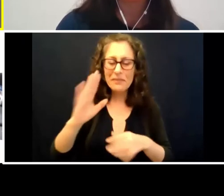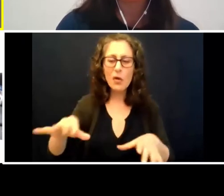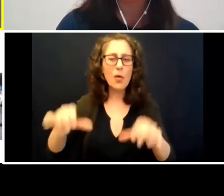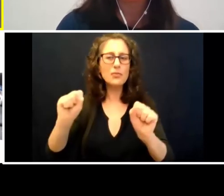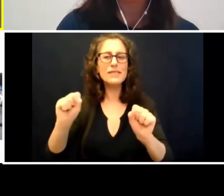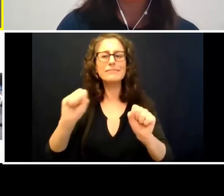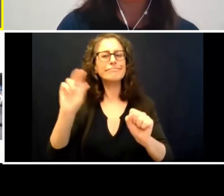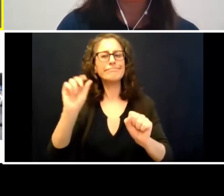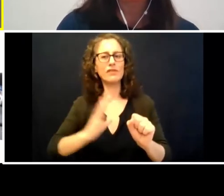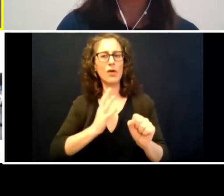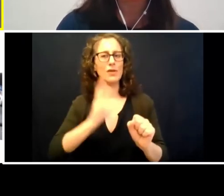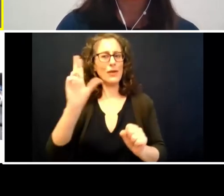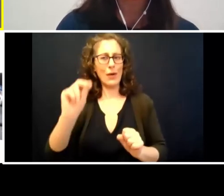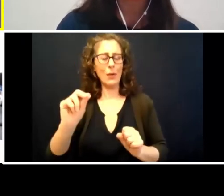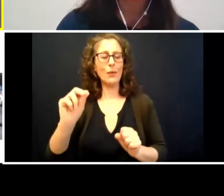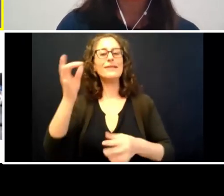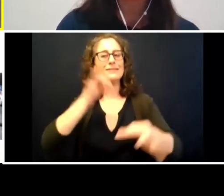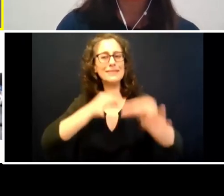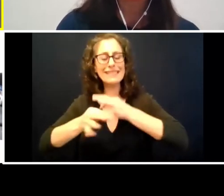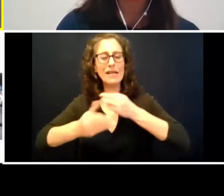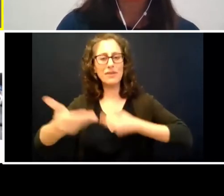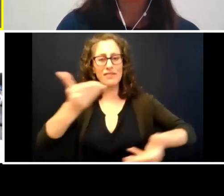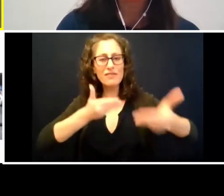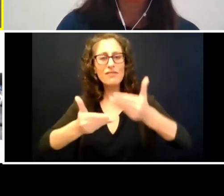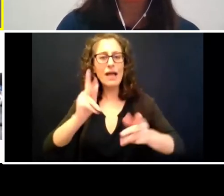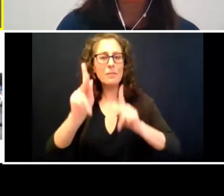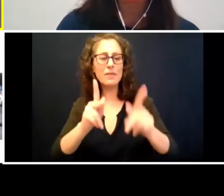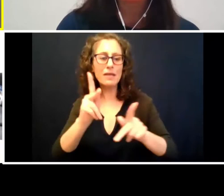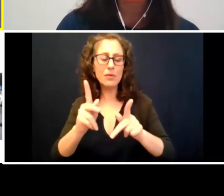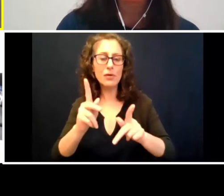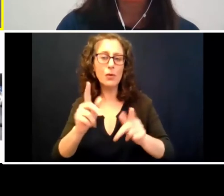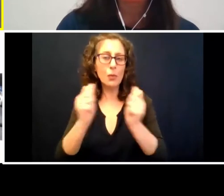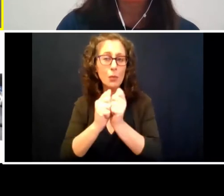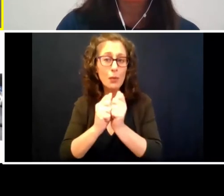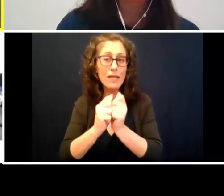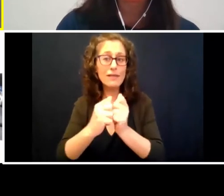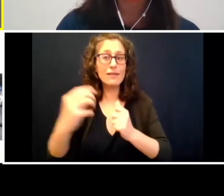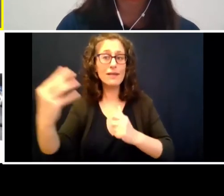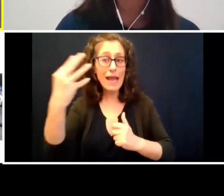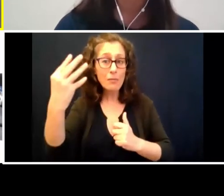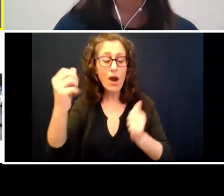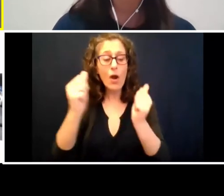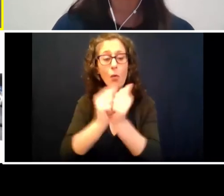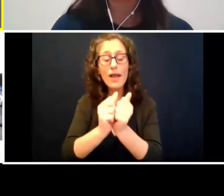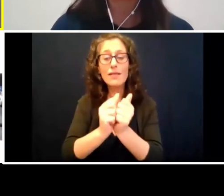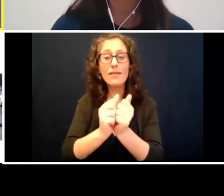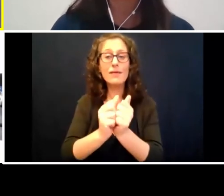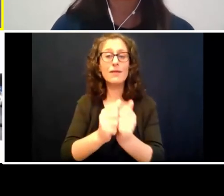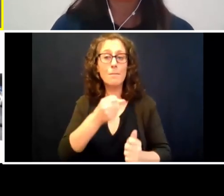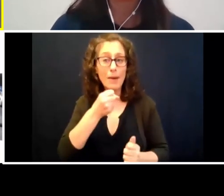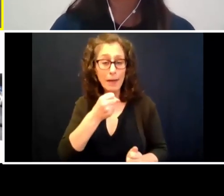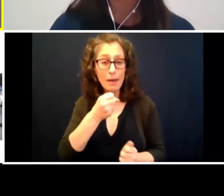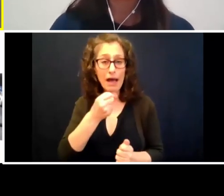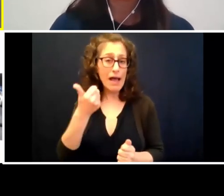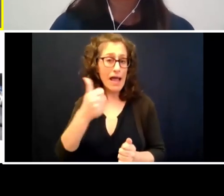invite everybody to sort of tune in with their mics and their cameras and to actually have a conversation. And if anybody has questions